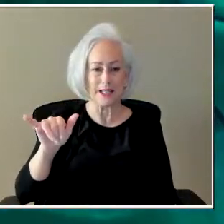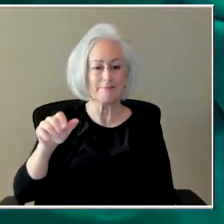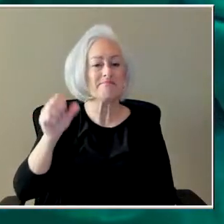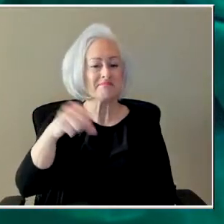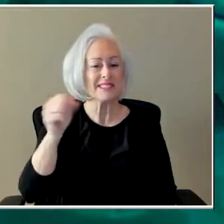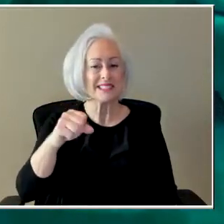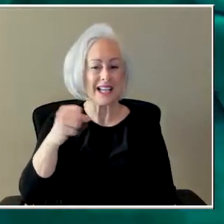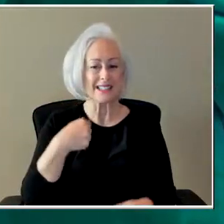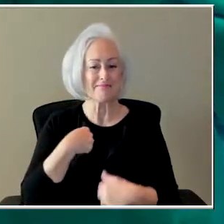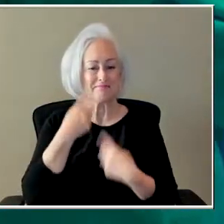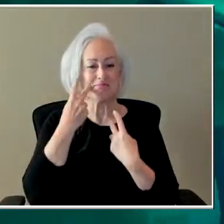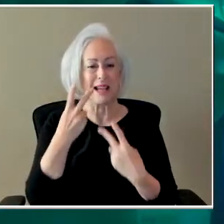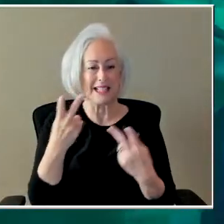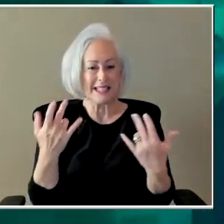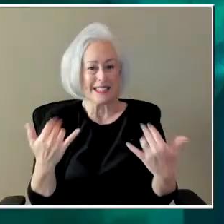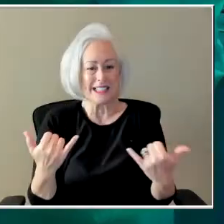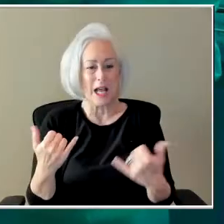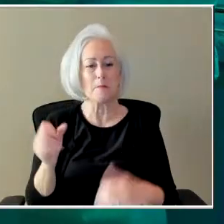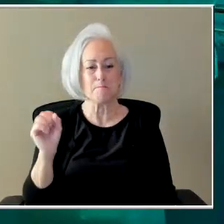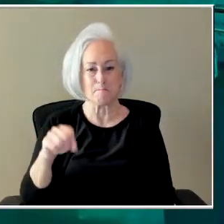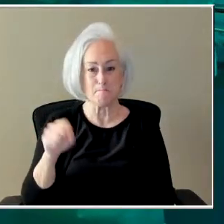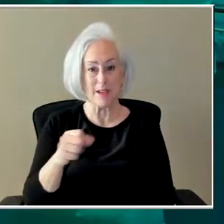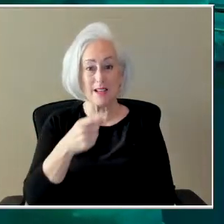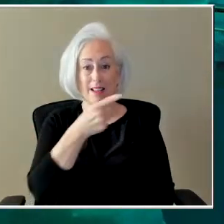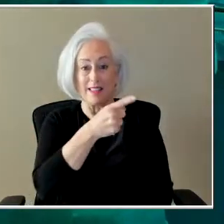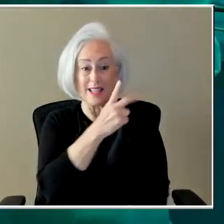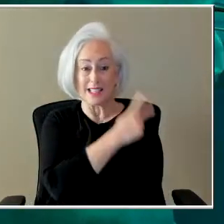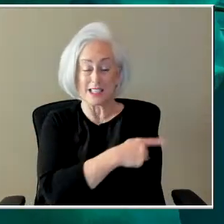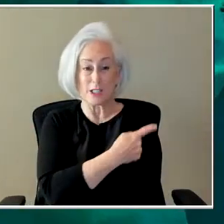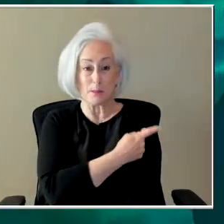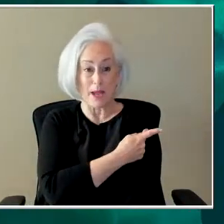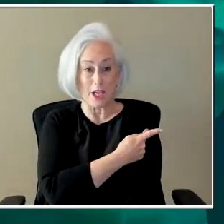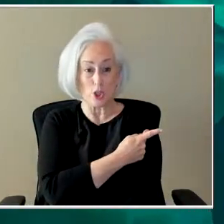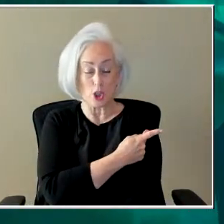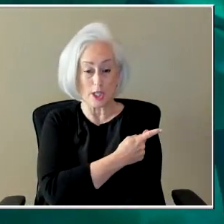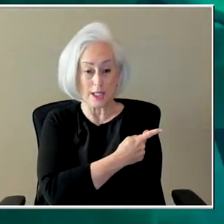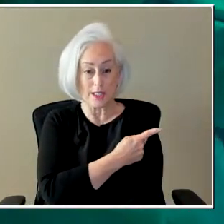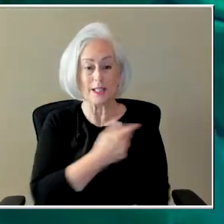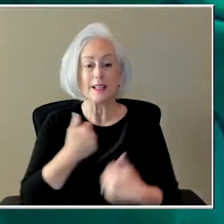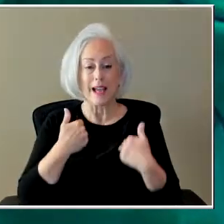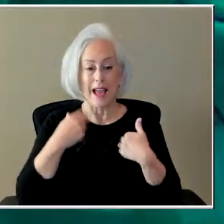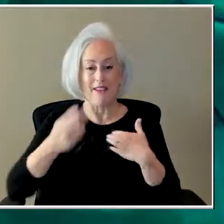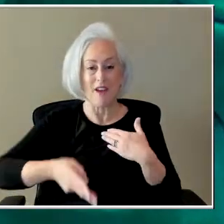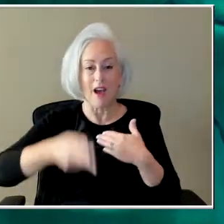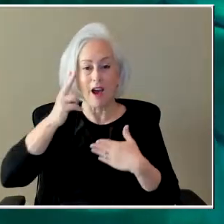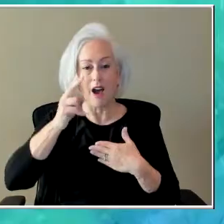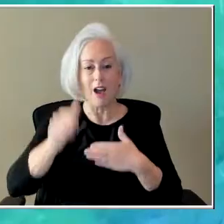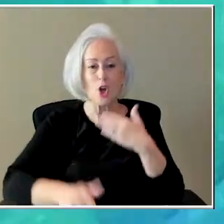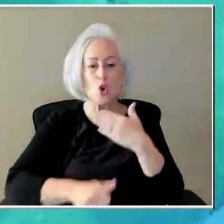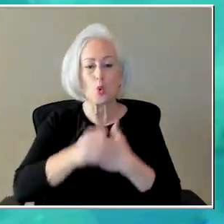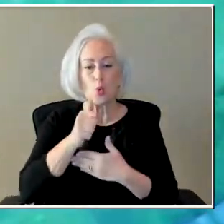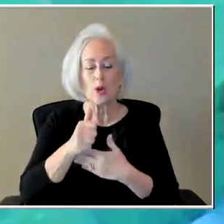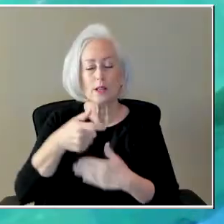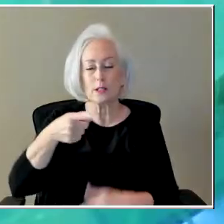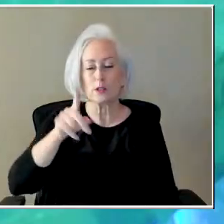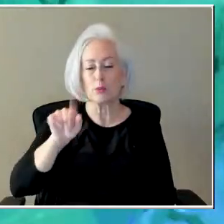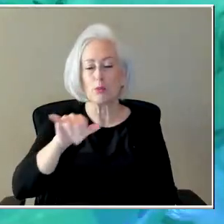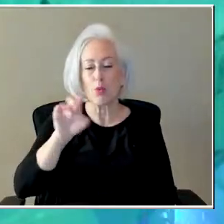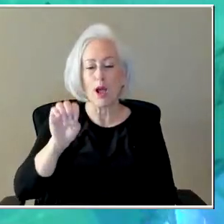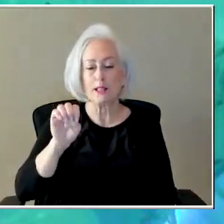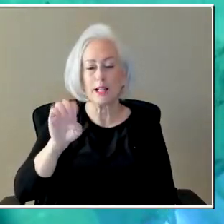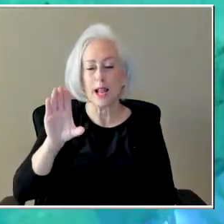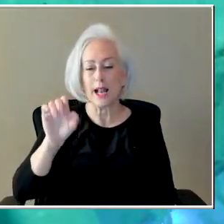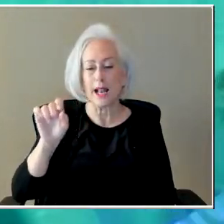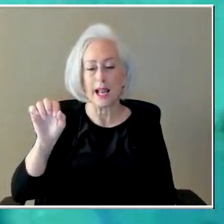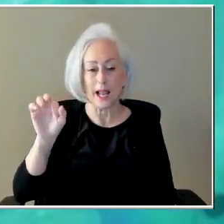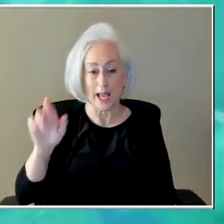now. So this is a patient who has a high-risk prostate cancer. And we're using the machine. So